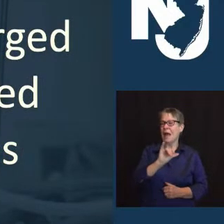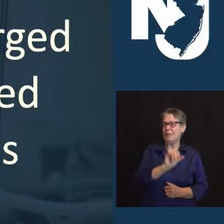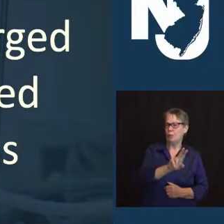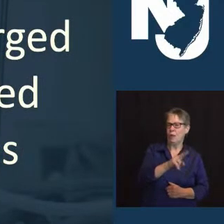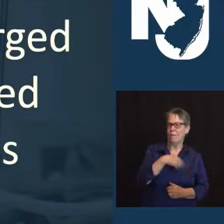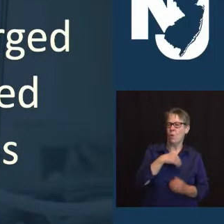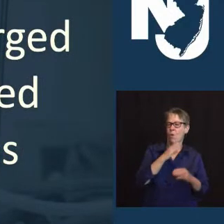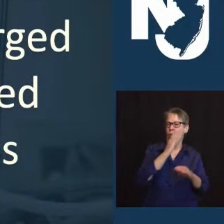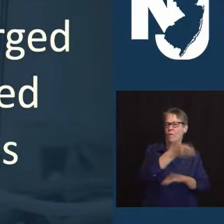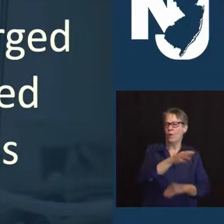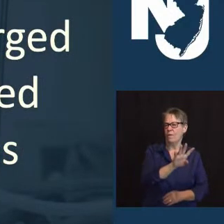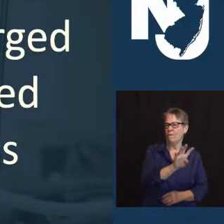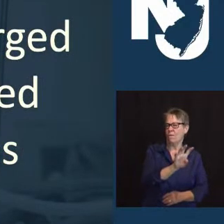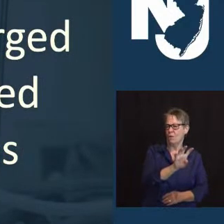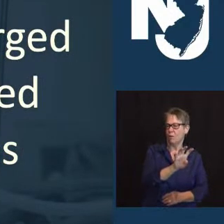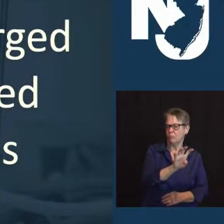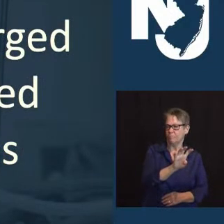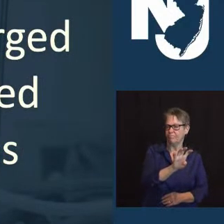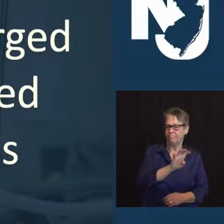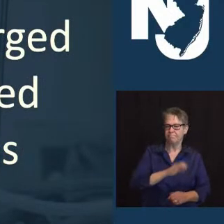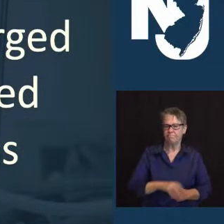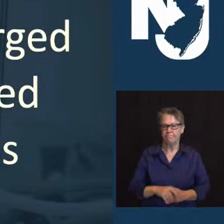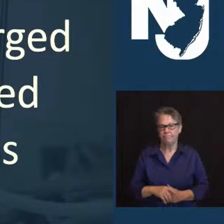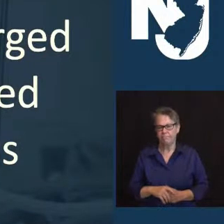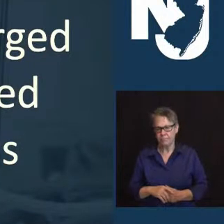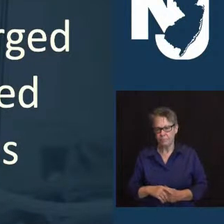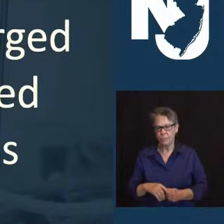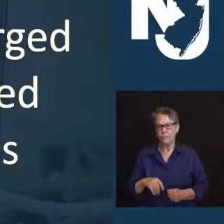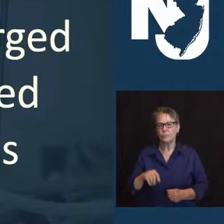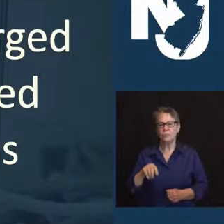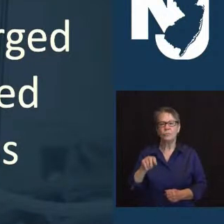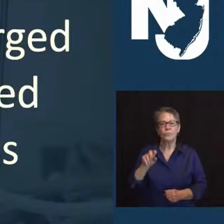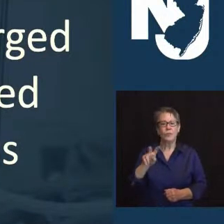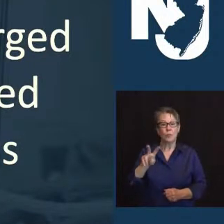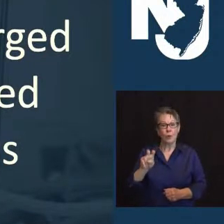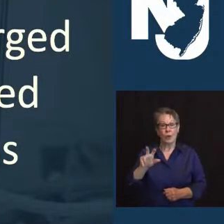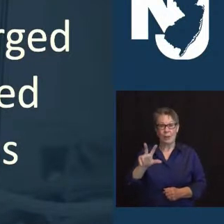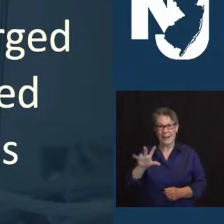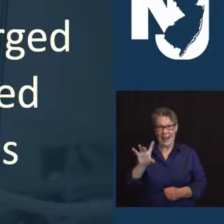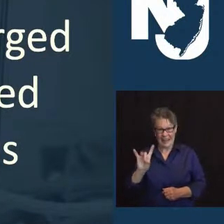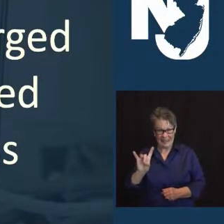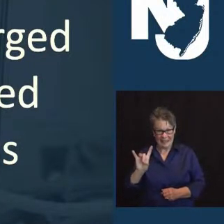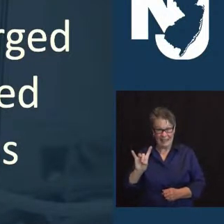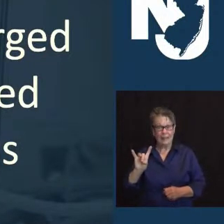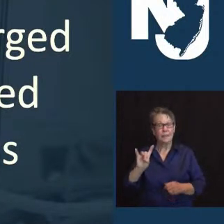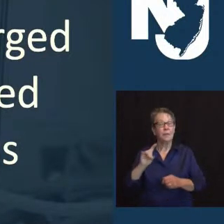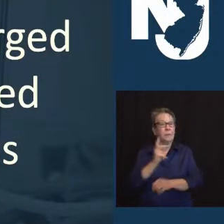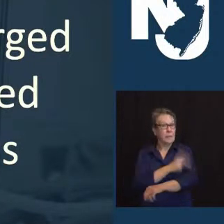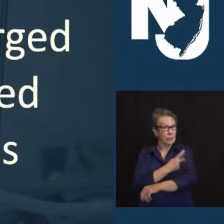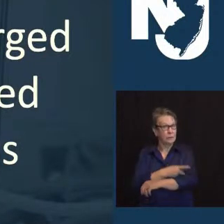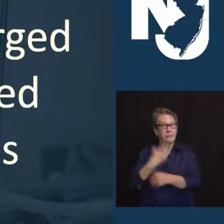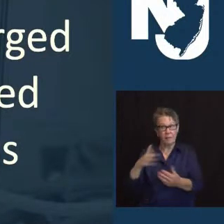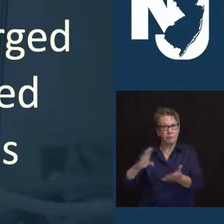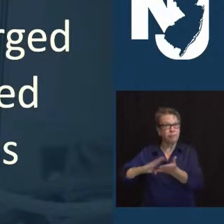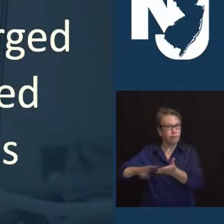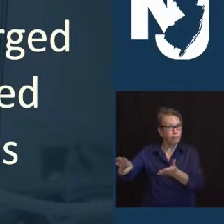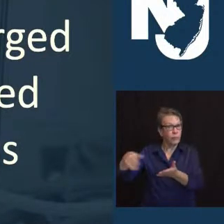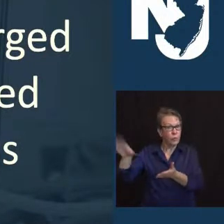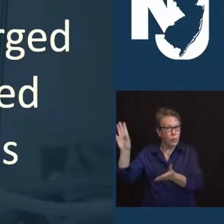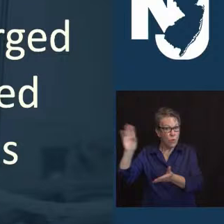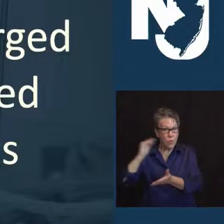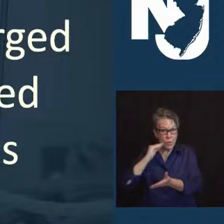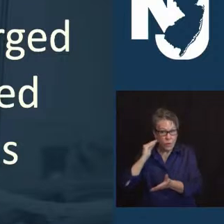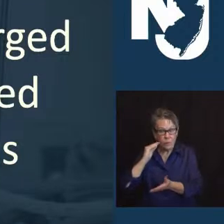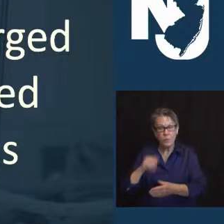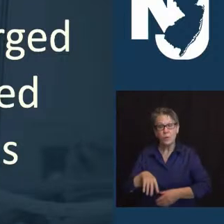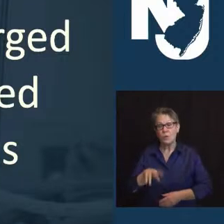were discharged from our hospitals, yet 268 COVID positive patients were admitted. And as you can see, our